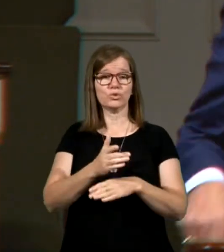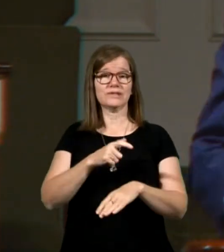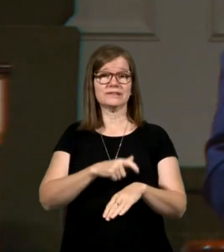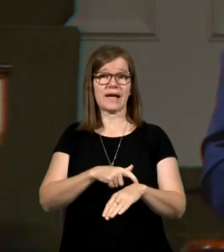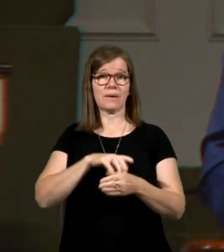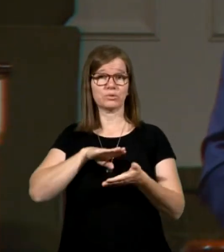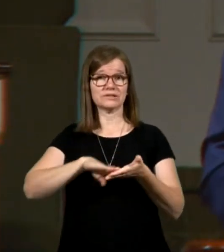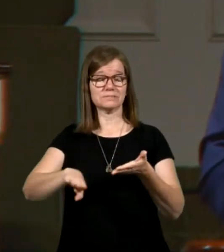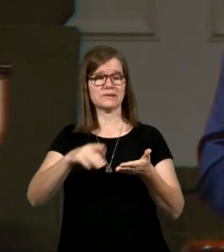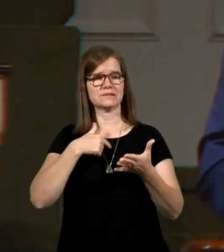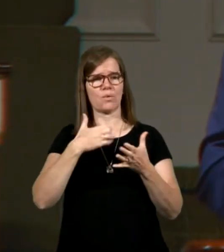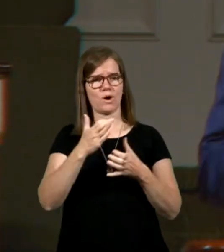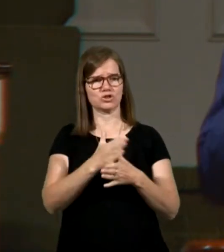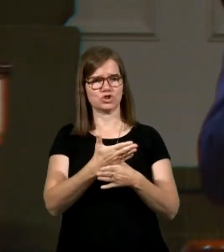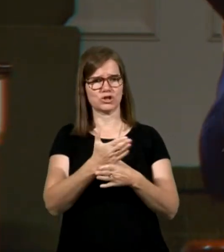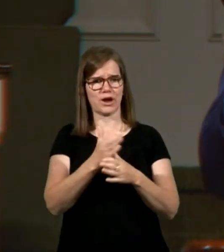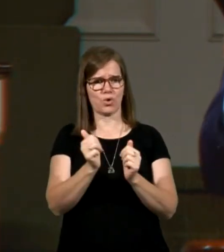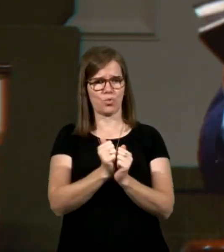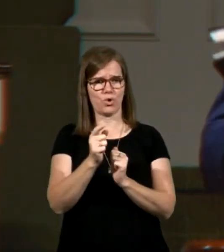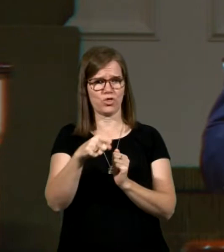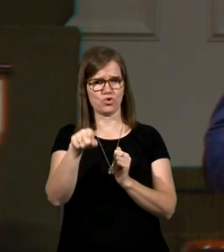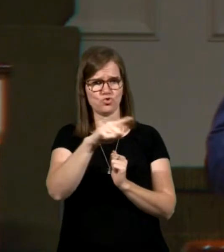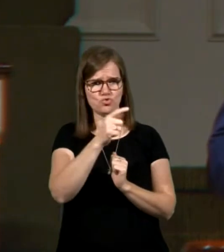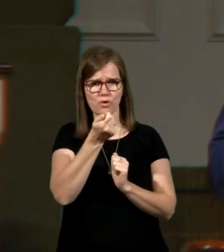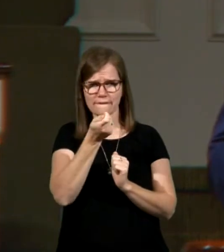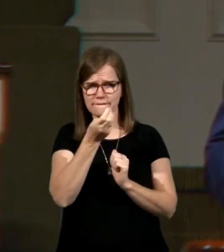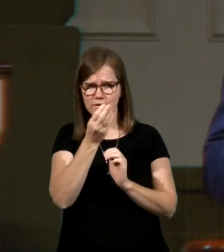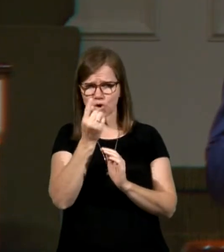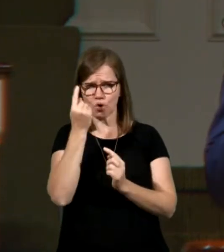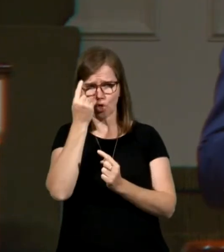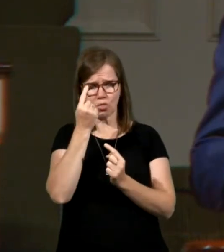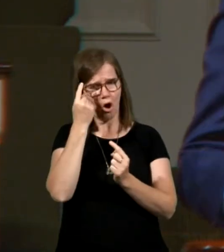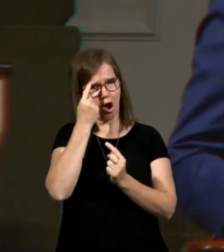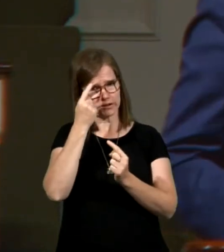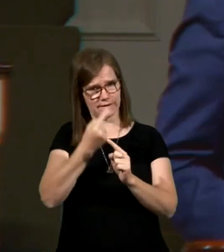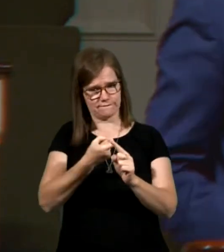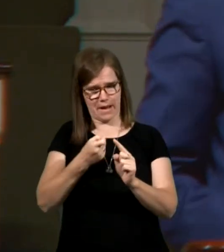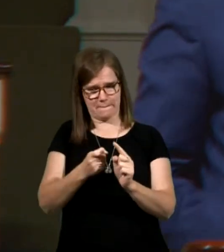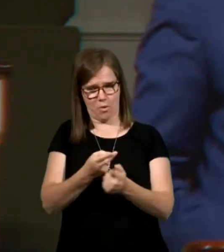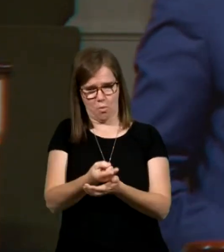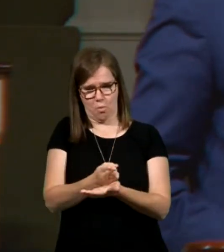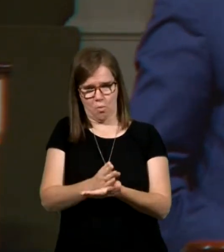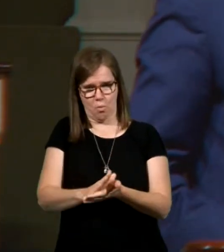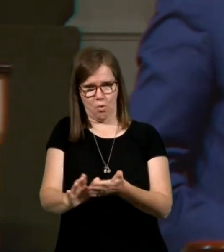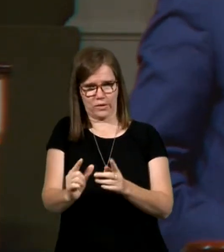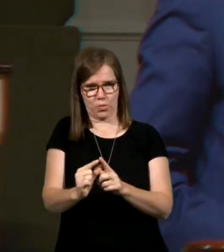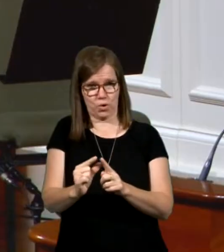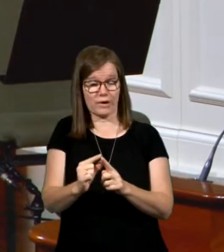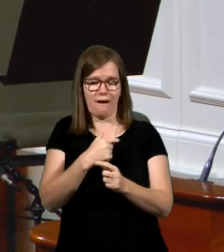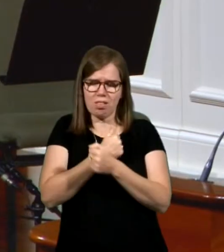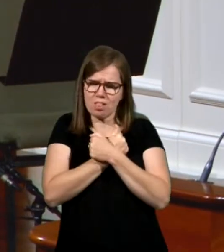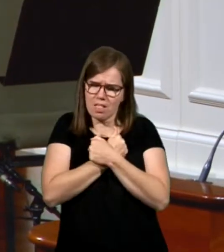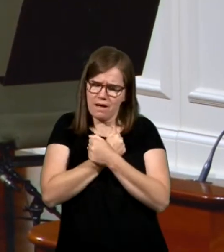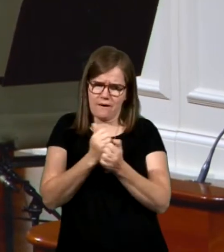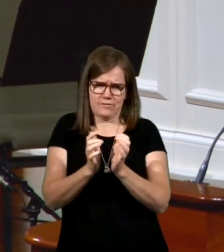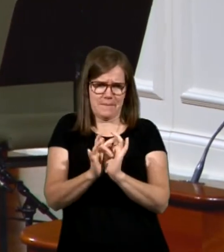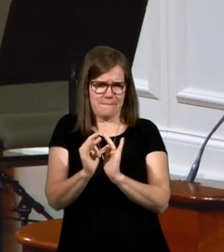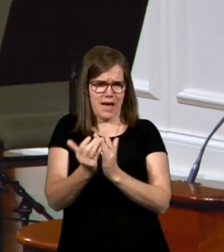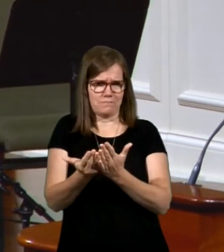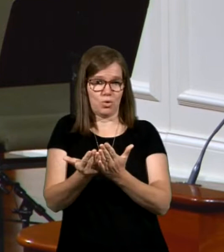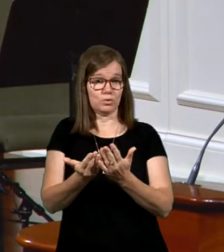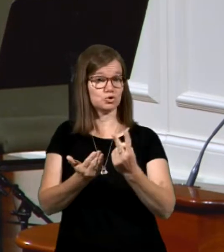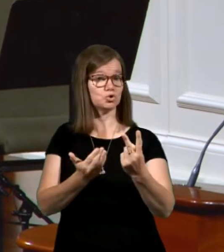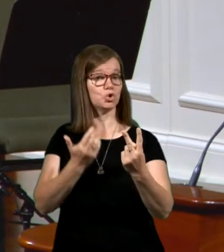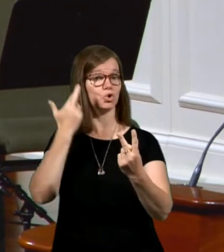want to share with you a few thoughts from God's Holy Word. Now, I love the Bible. The Bible's given to us for two reasons.